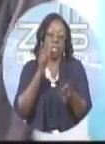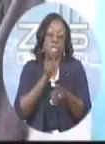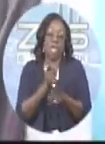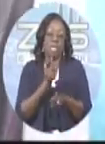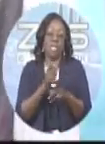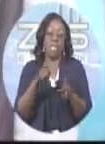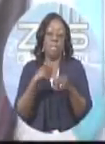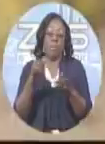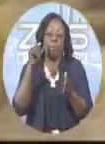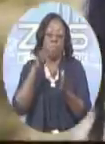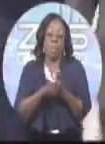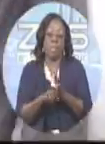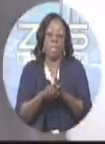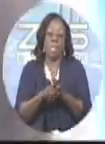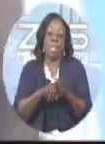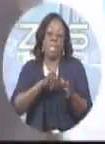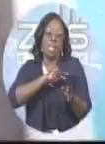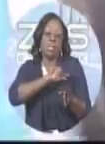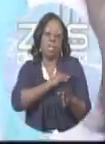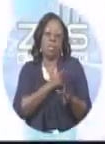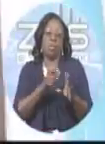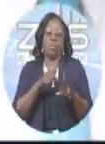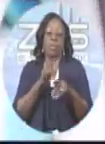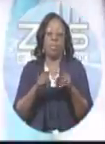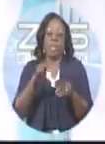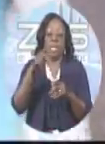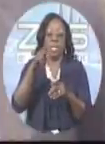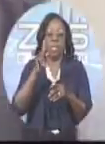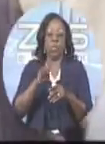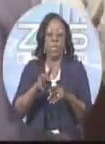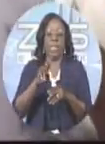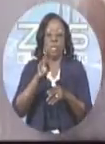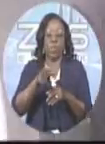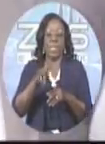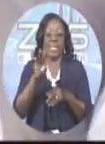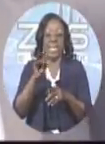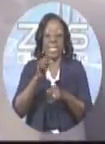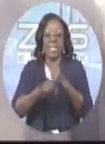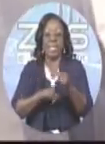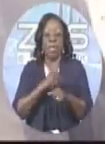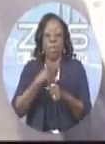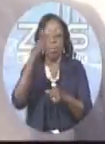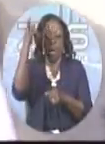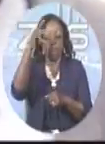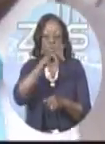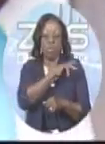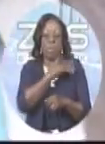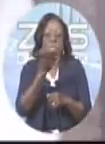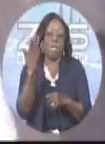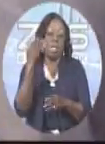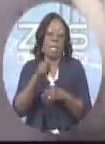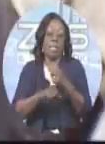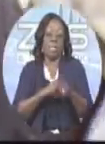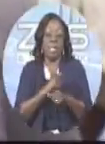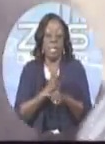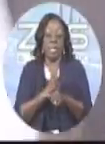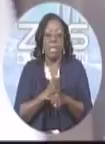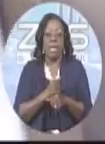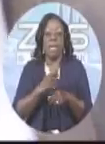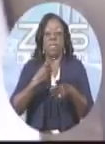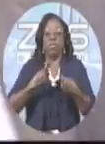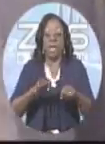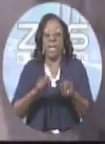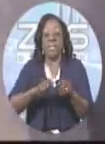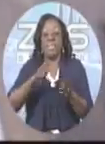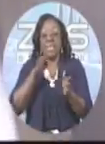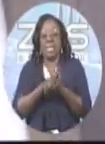charges. He's accused of killing 28-year-old Patrick Thompson last month on Palm Tree Avenue. He's also accused of the attempted murder of two